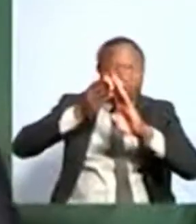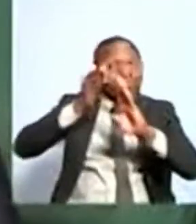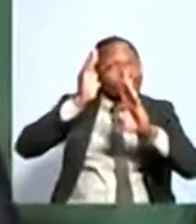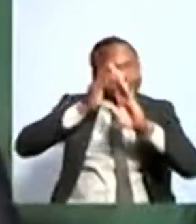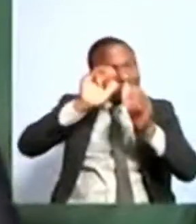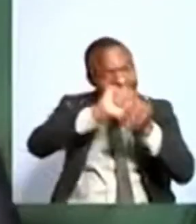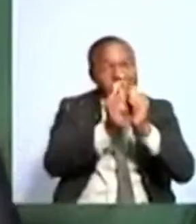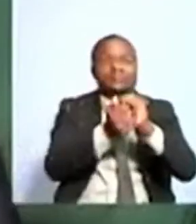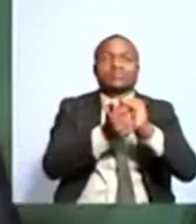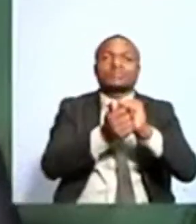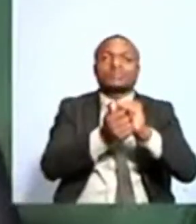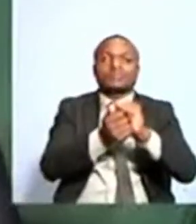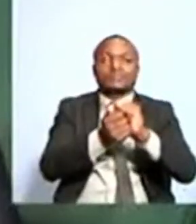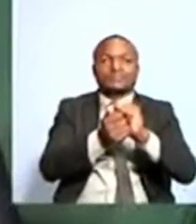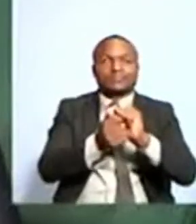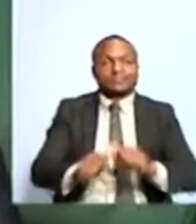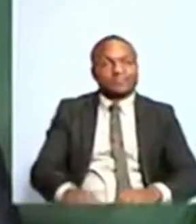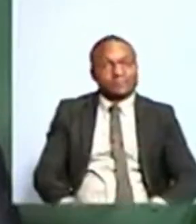amendment.